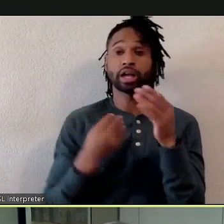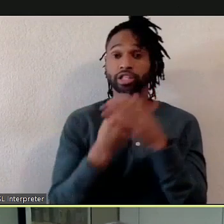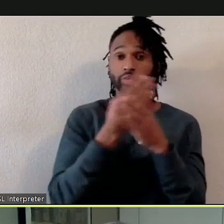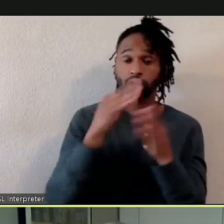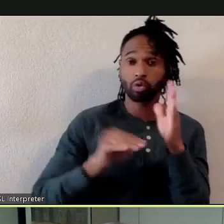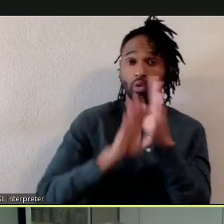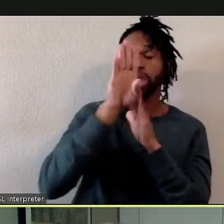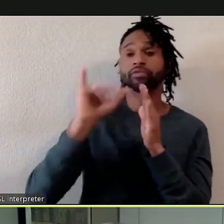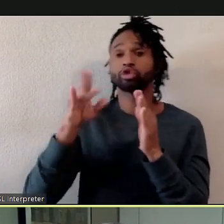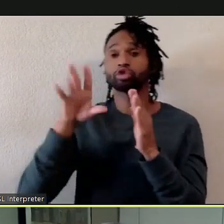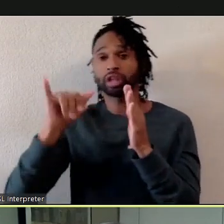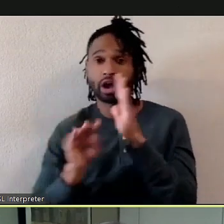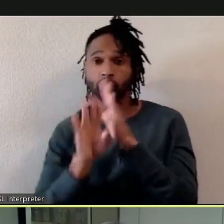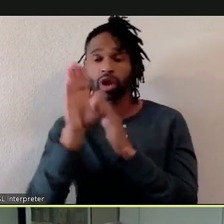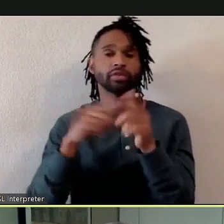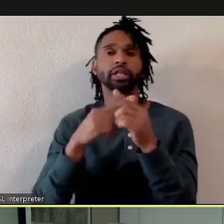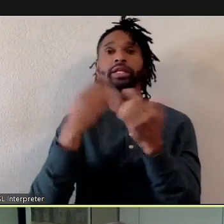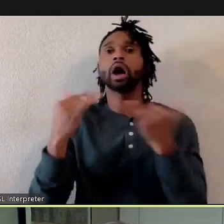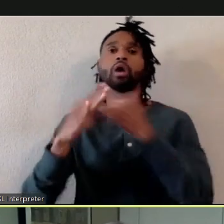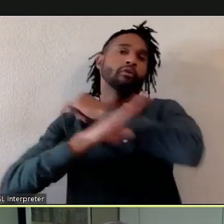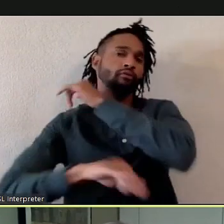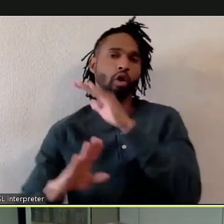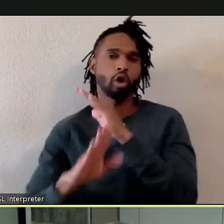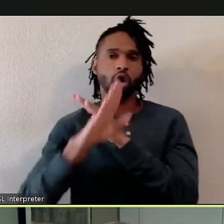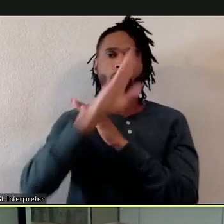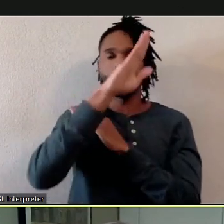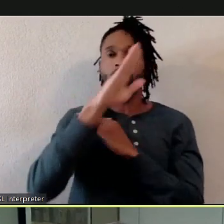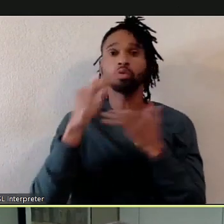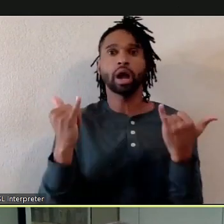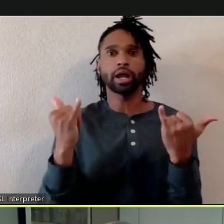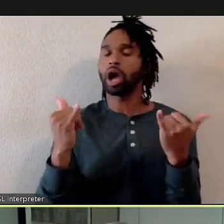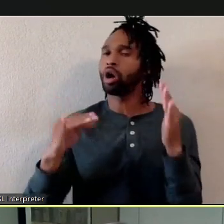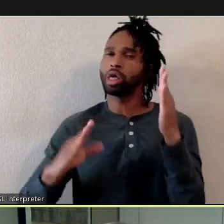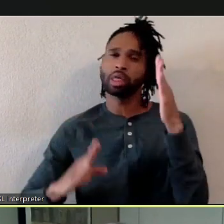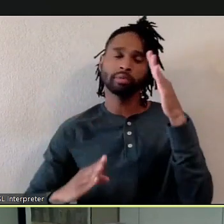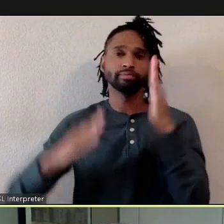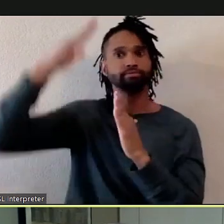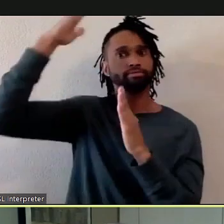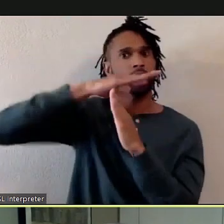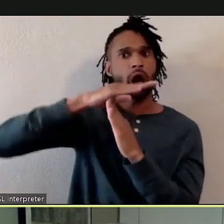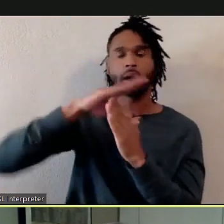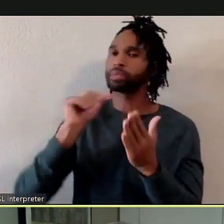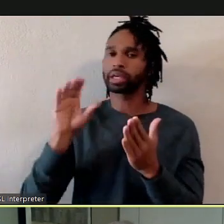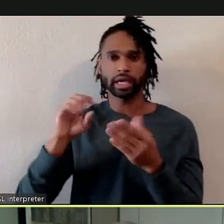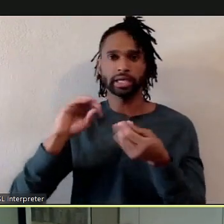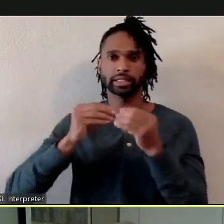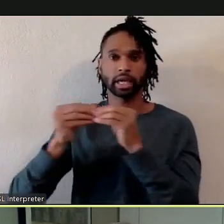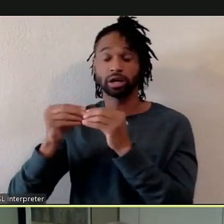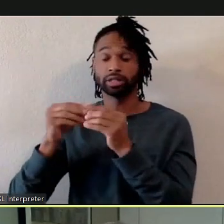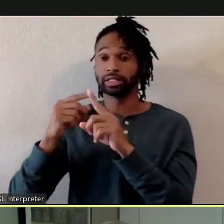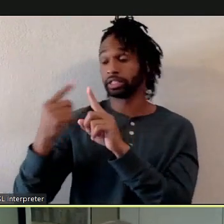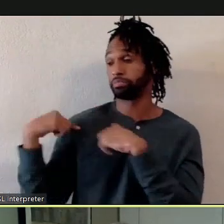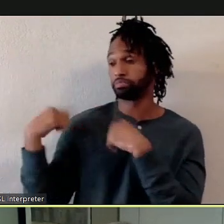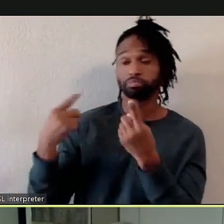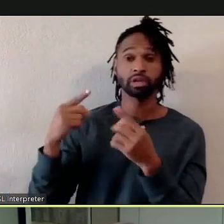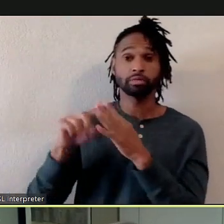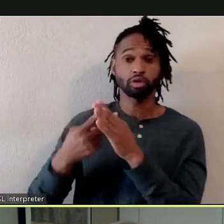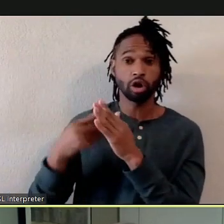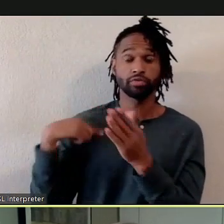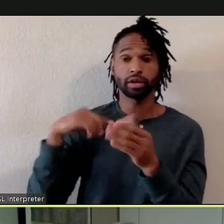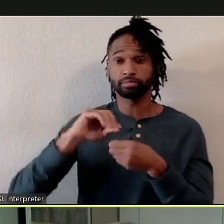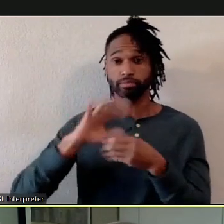and now a fall wave. At this point, we are at our highest case count since the beginning of the pandemic. In the last week, we have routinely